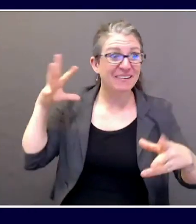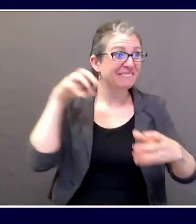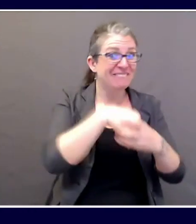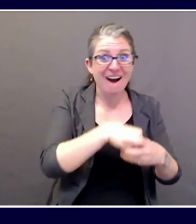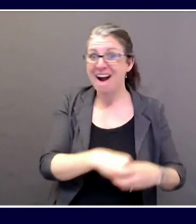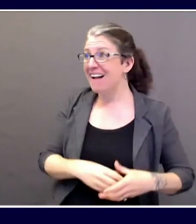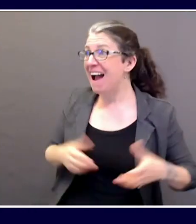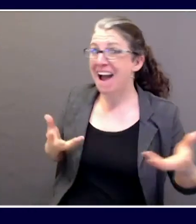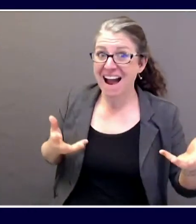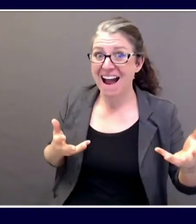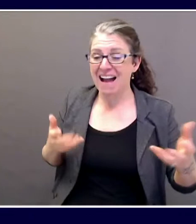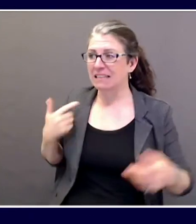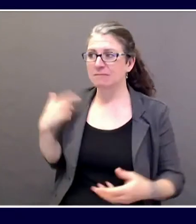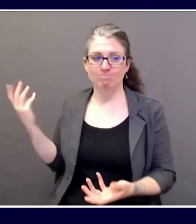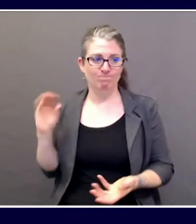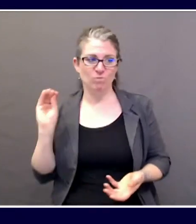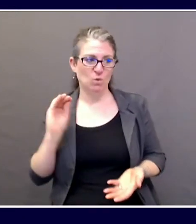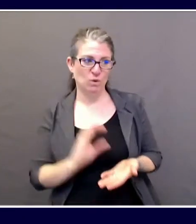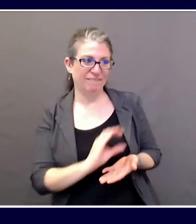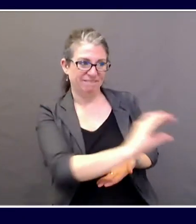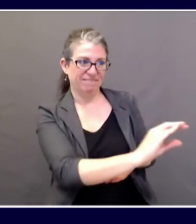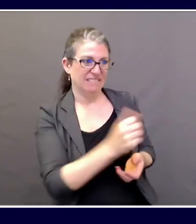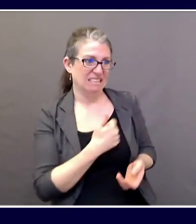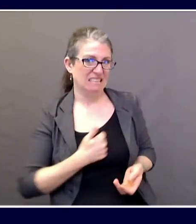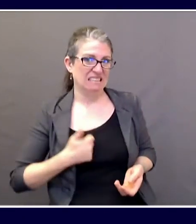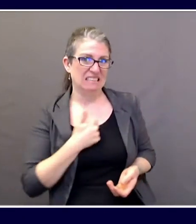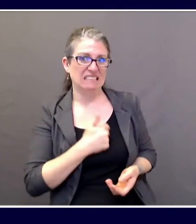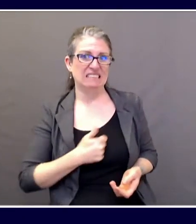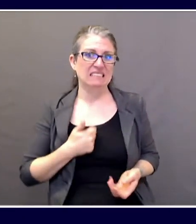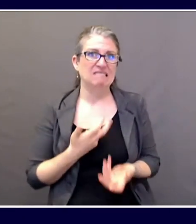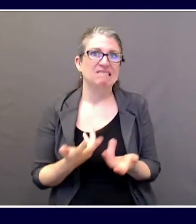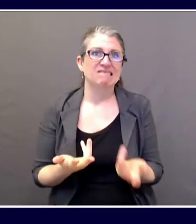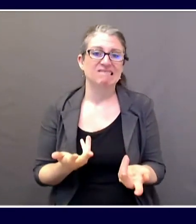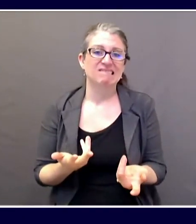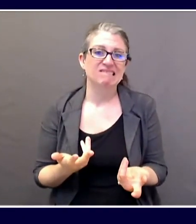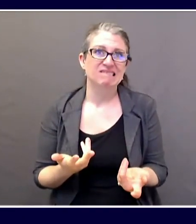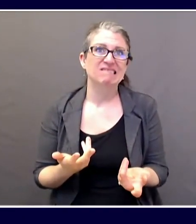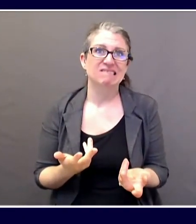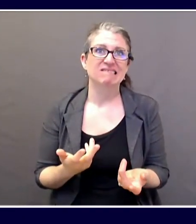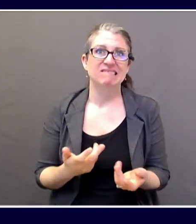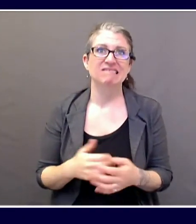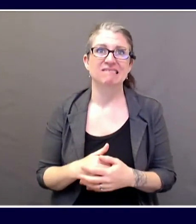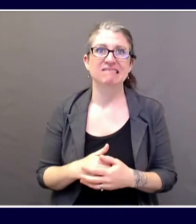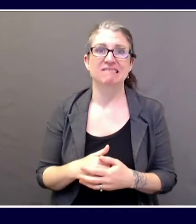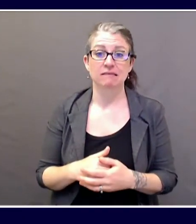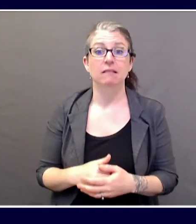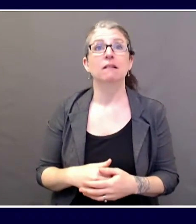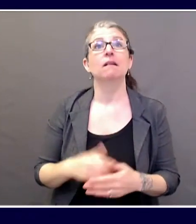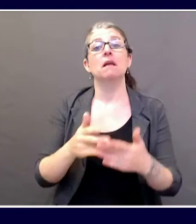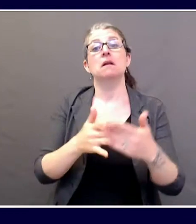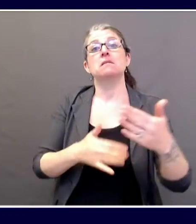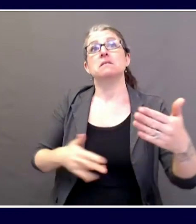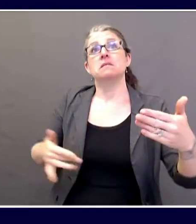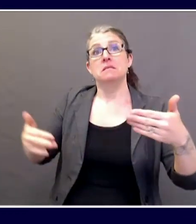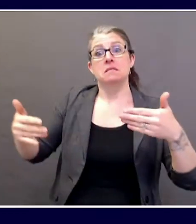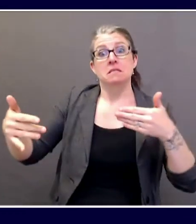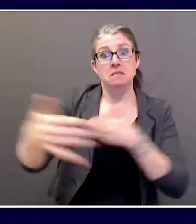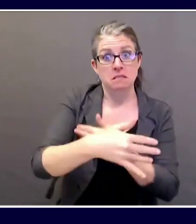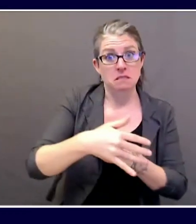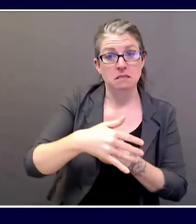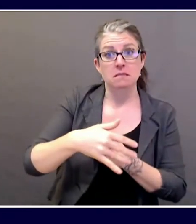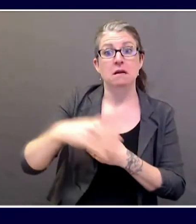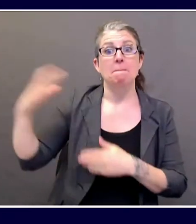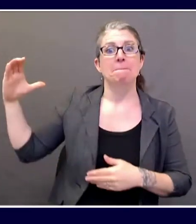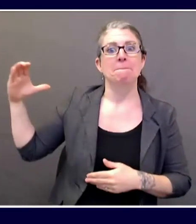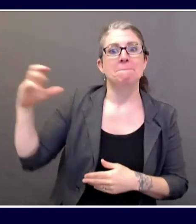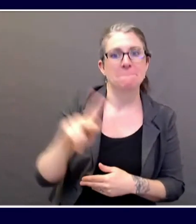April, those numbers, as they have been fluctuating, will pick back up. Now, we don't know what will yet